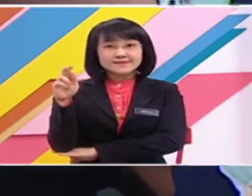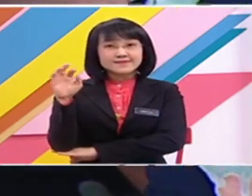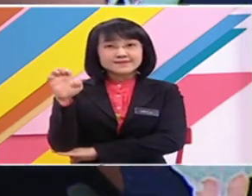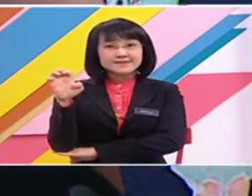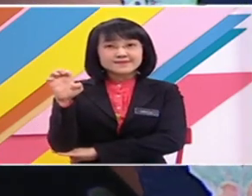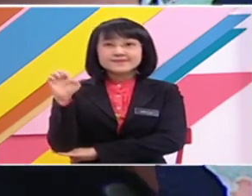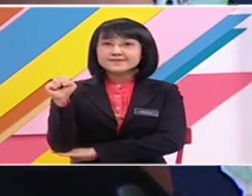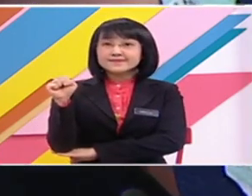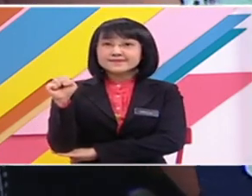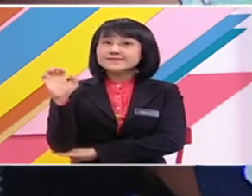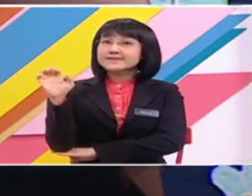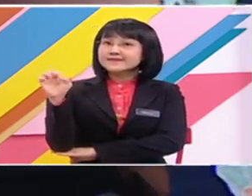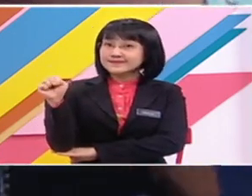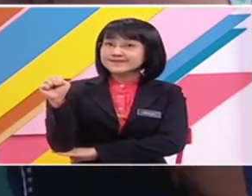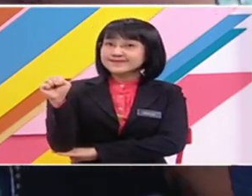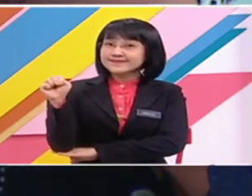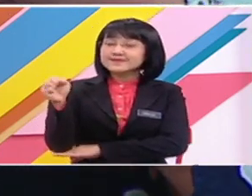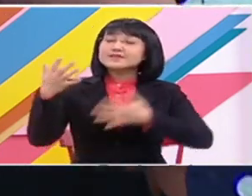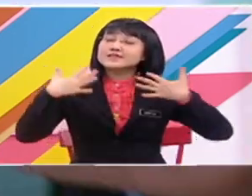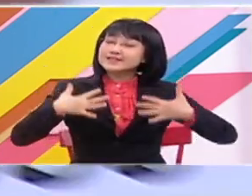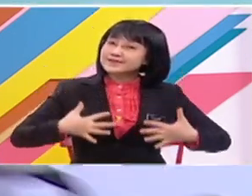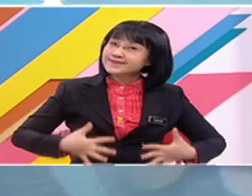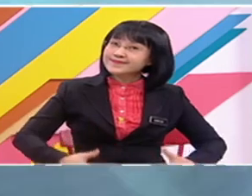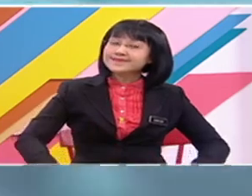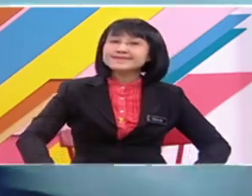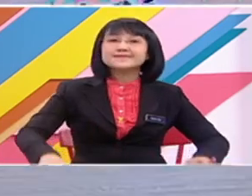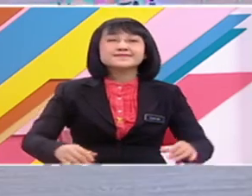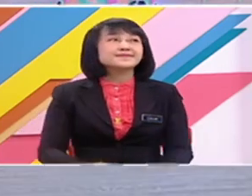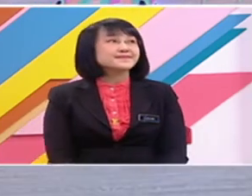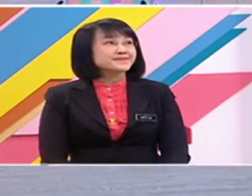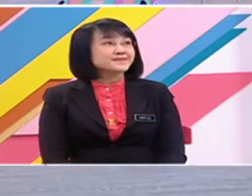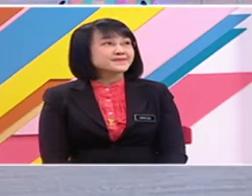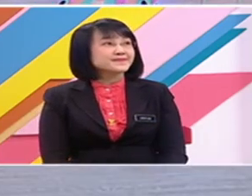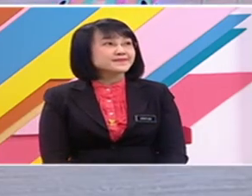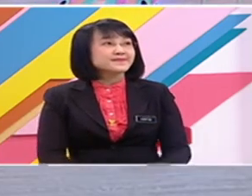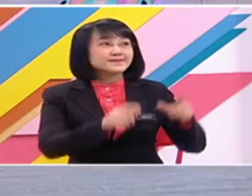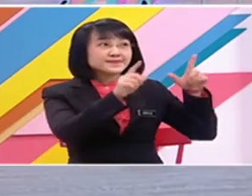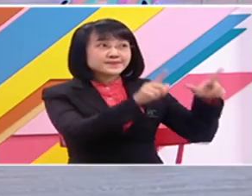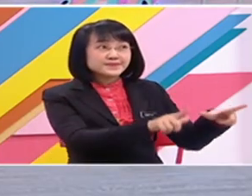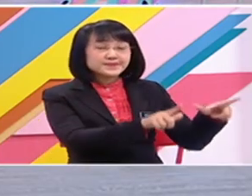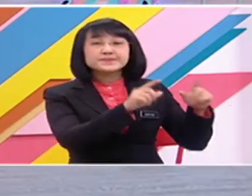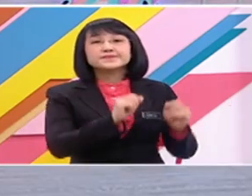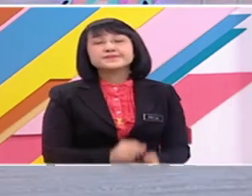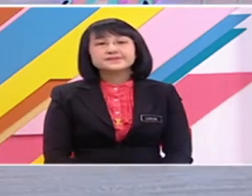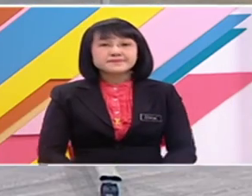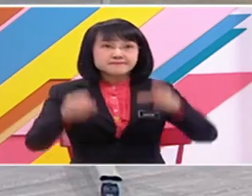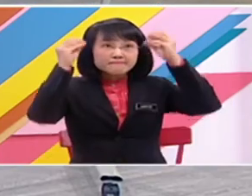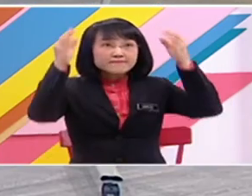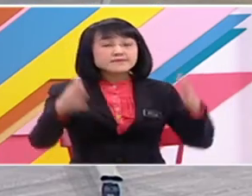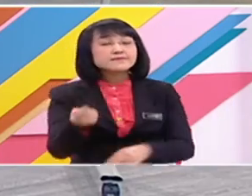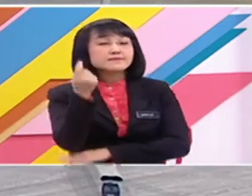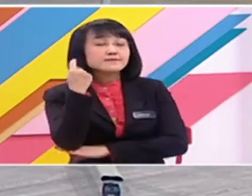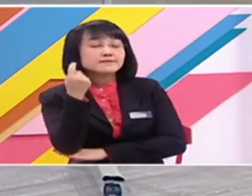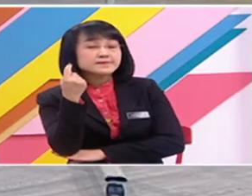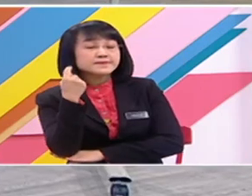E S S. Dress. Okay, I put it here. Teacher, just now, you